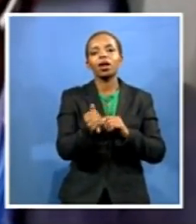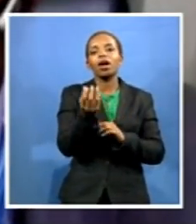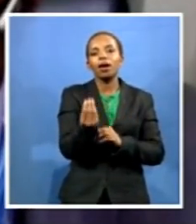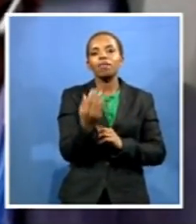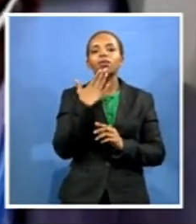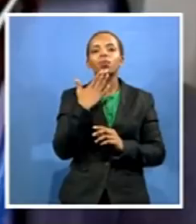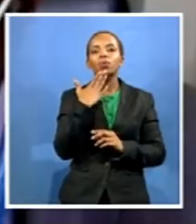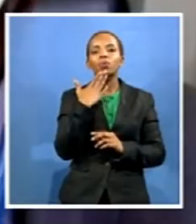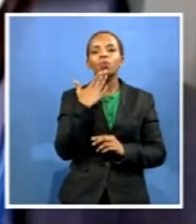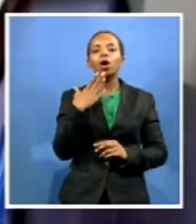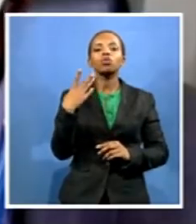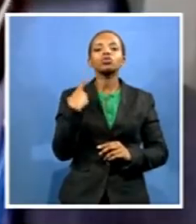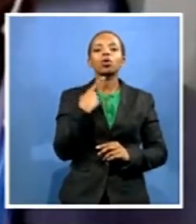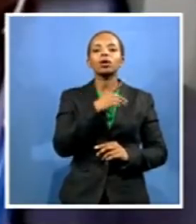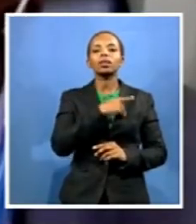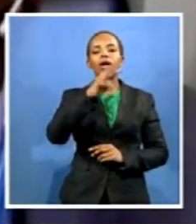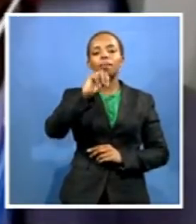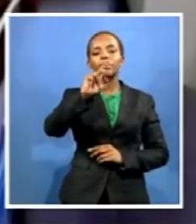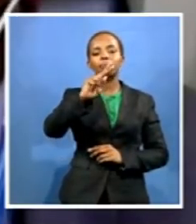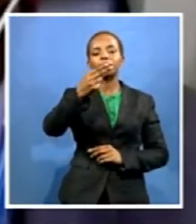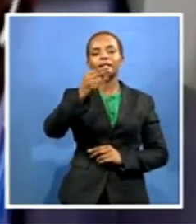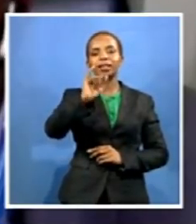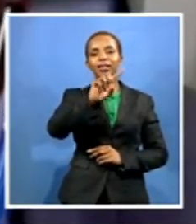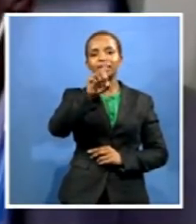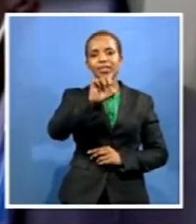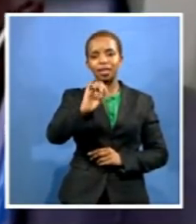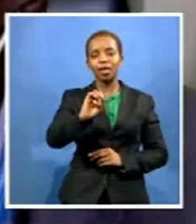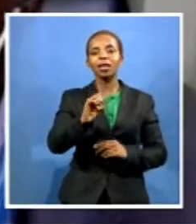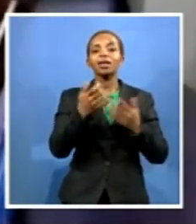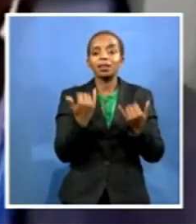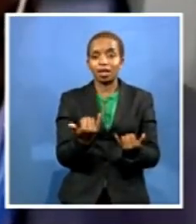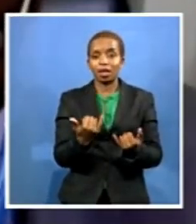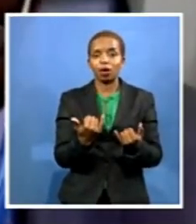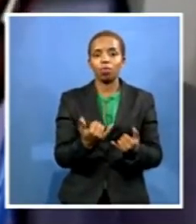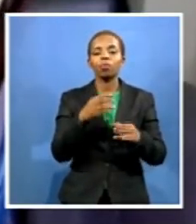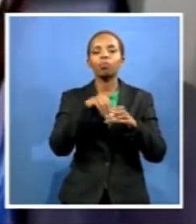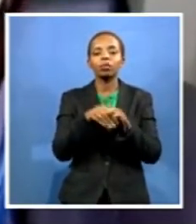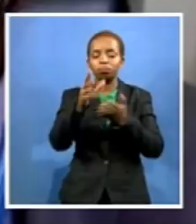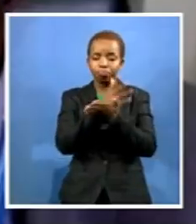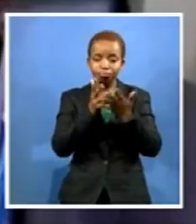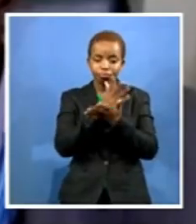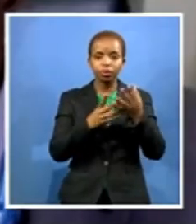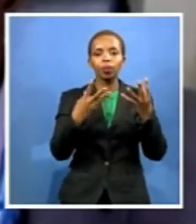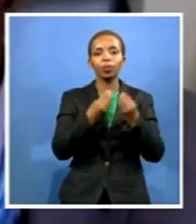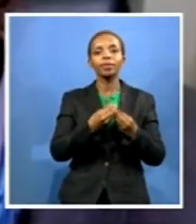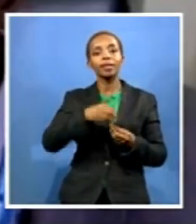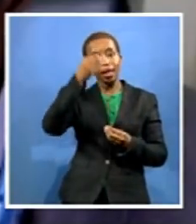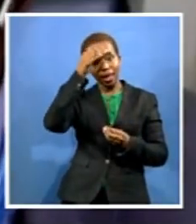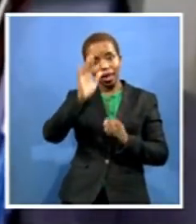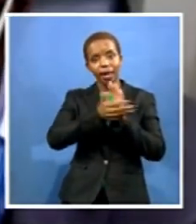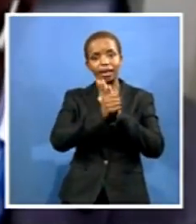briefing with experts with regards to the World Health Organization. It's currently taking place at the moment. These are live visuals. Let's listen